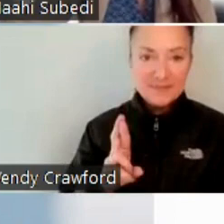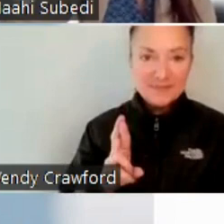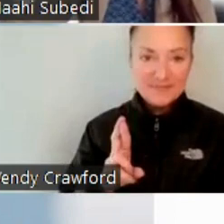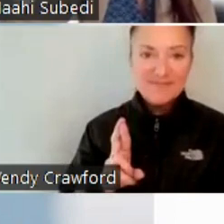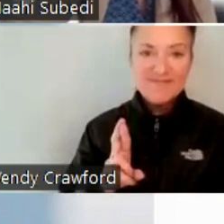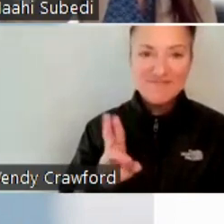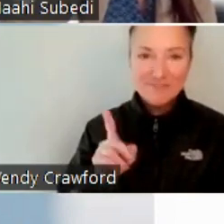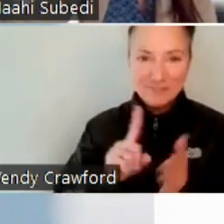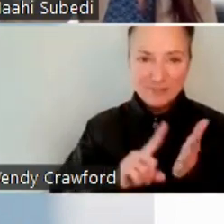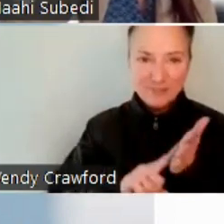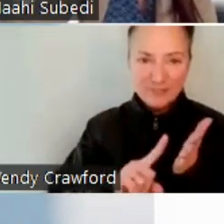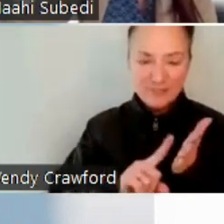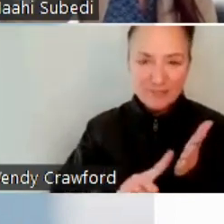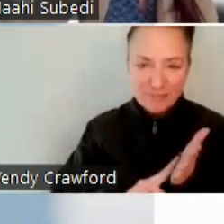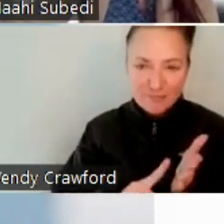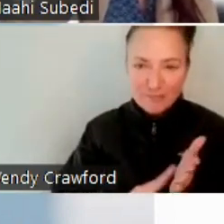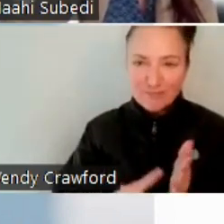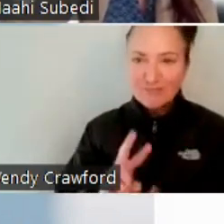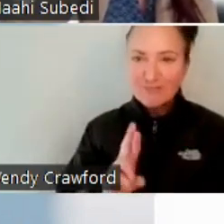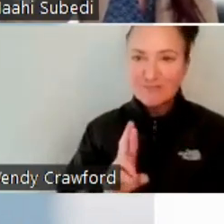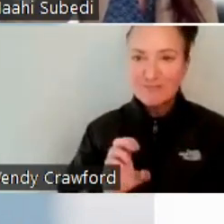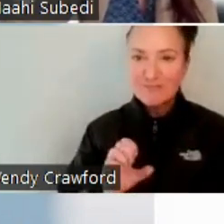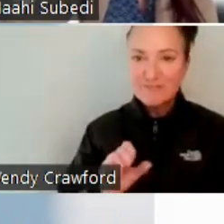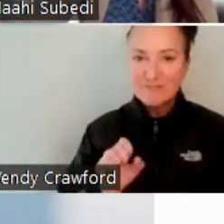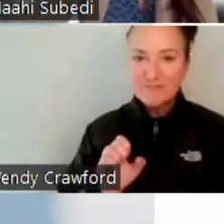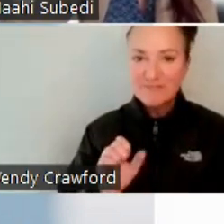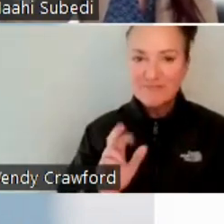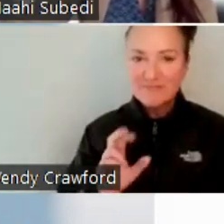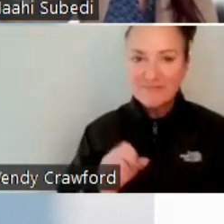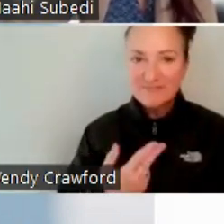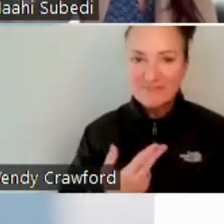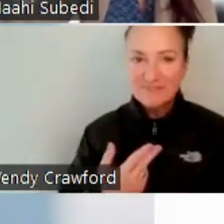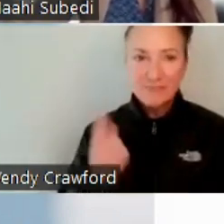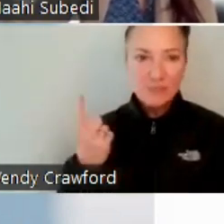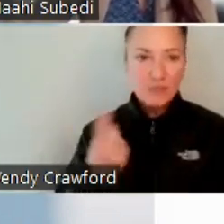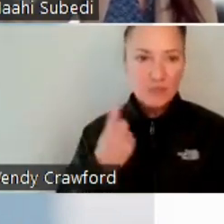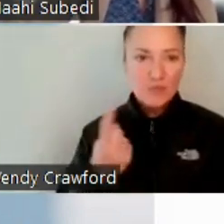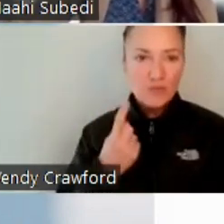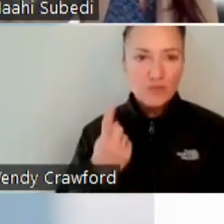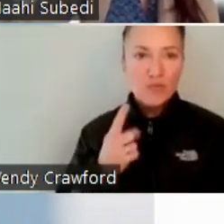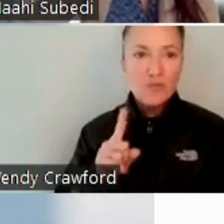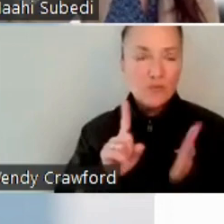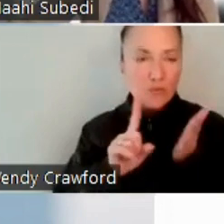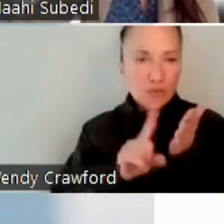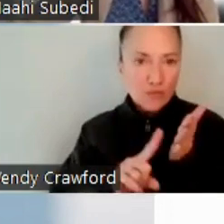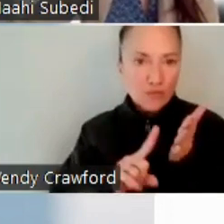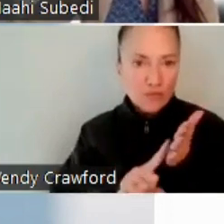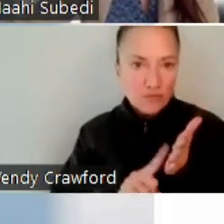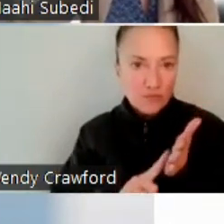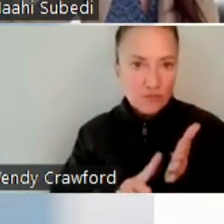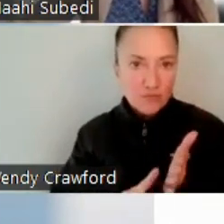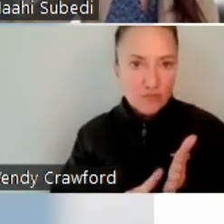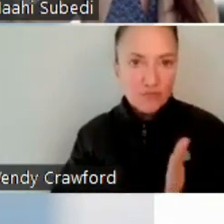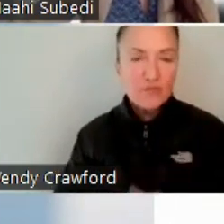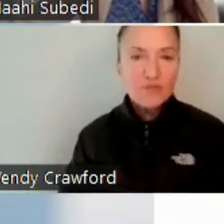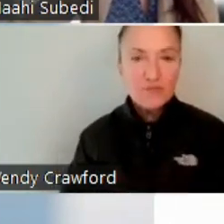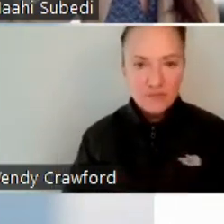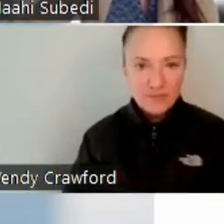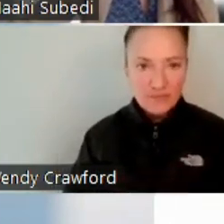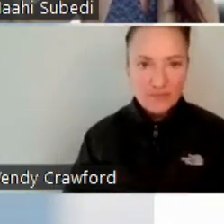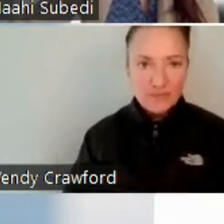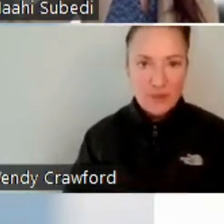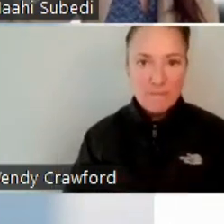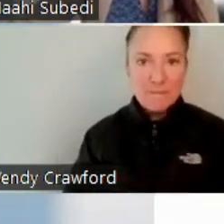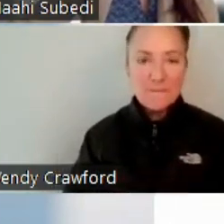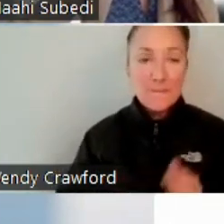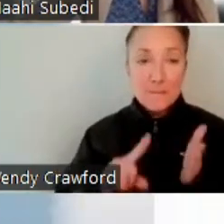David. Research. That is correct. Make sure you're always posting where it says everyone, not hosts and panelists. We do our research.